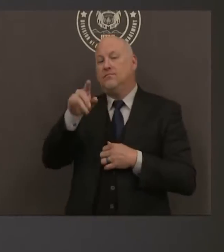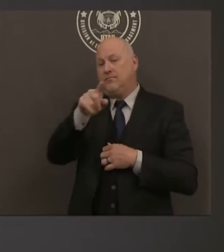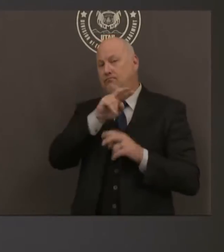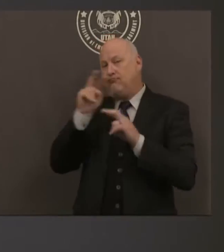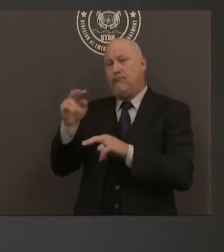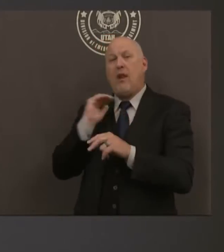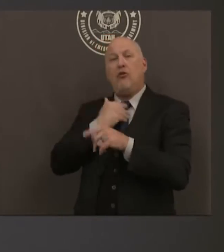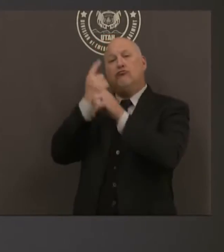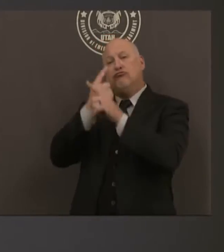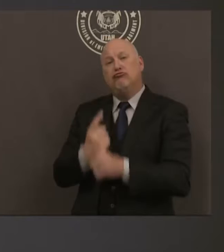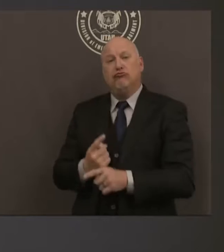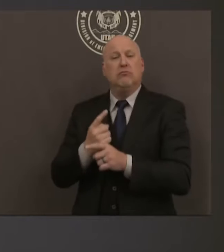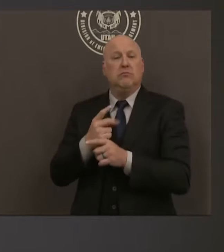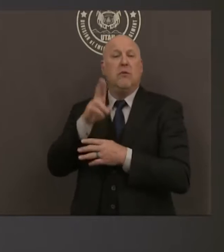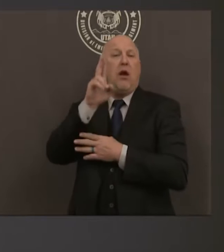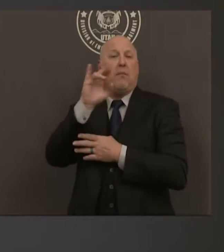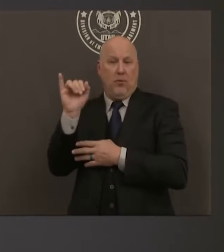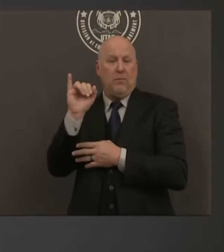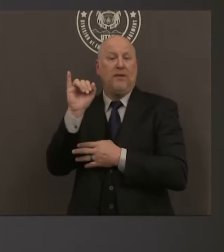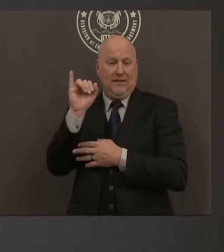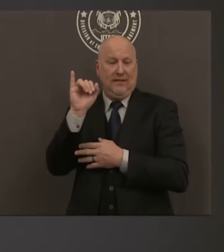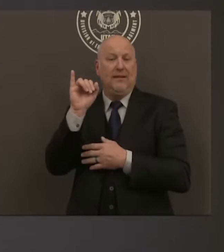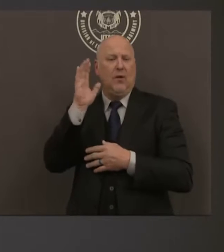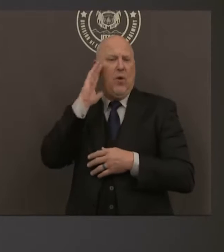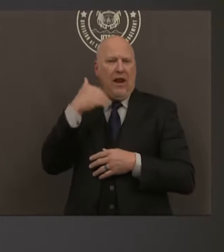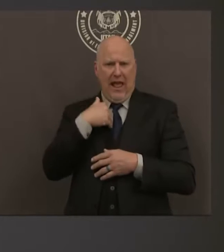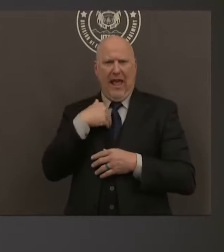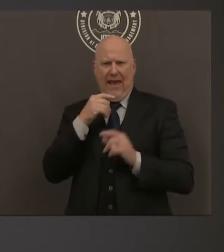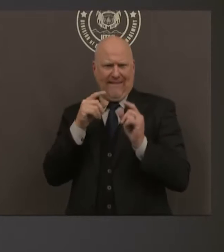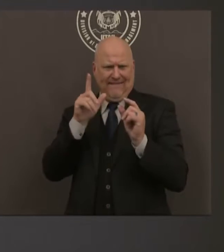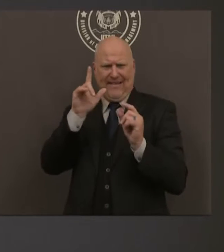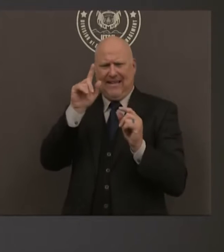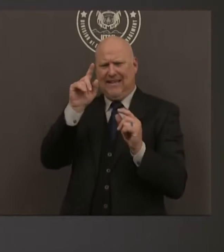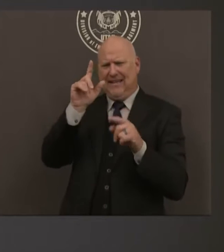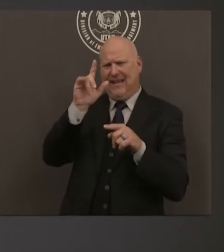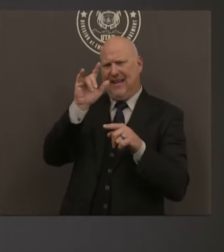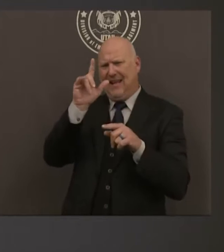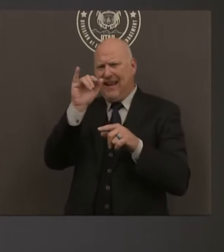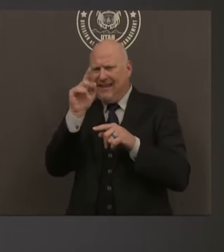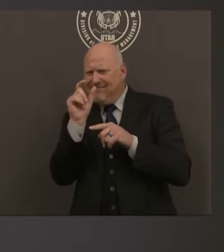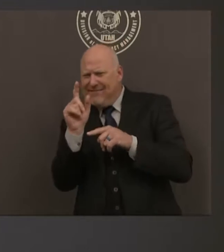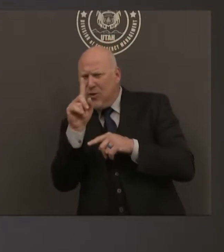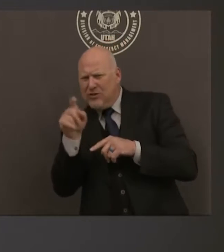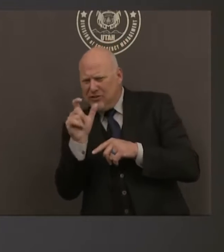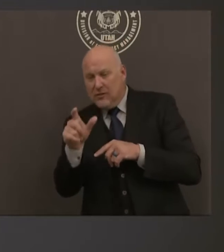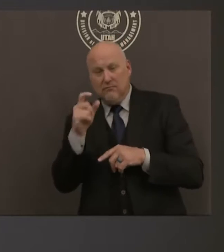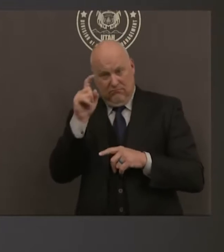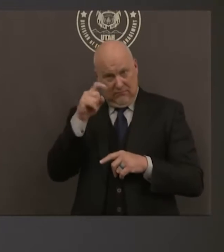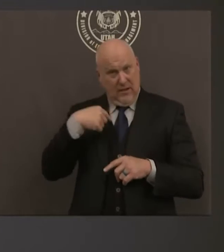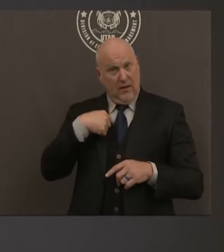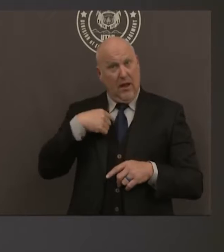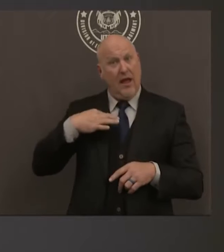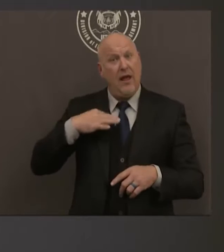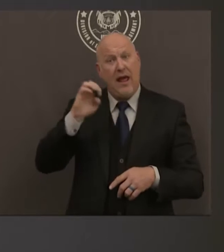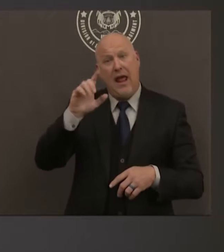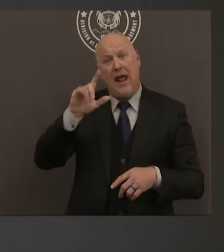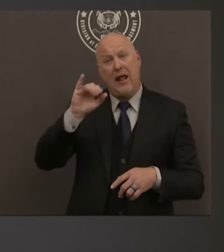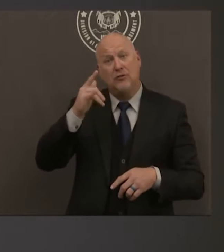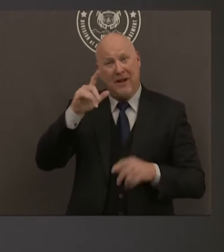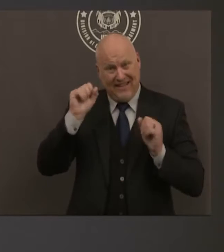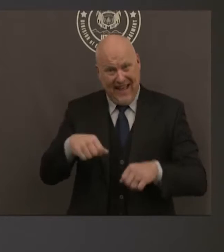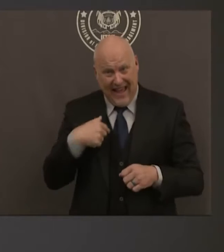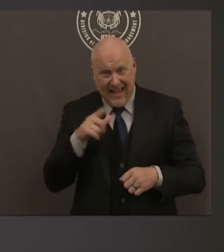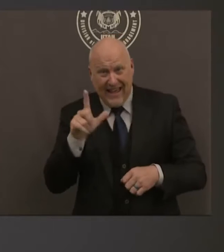Eligible button. If you click on that, you will enter your Social Security number. If it comes back with a monetary decision as eligible,